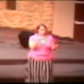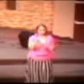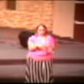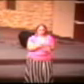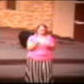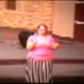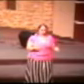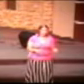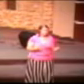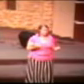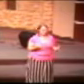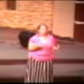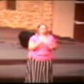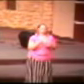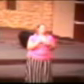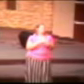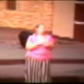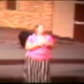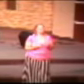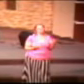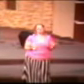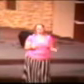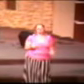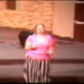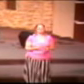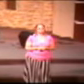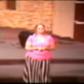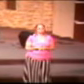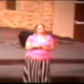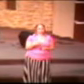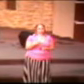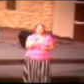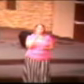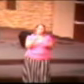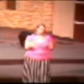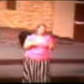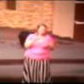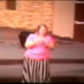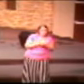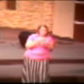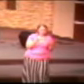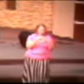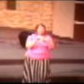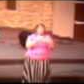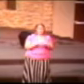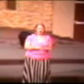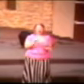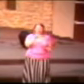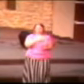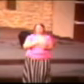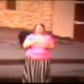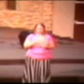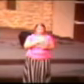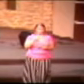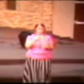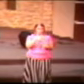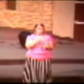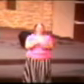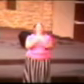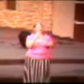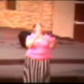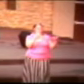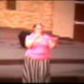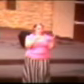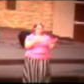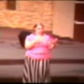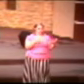long time, or man, I wish you wouldn't quit, I wish you'd keep going. That one I really appreciate. Thank you, even